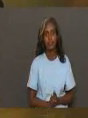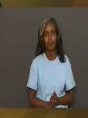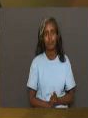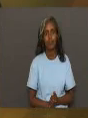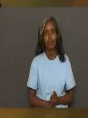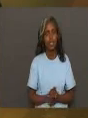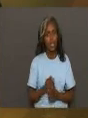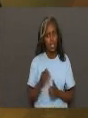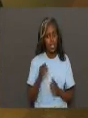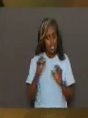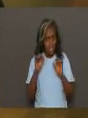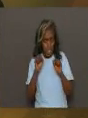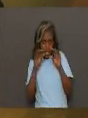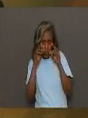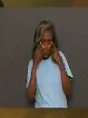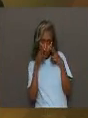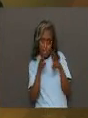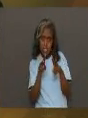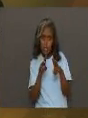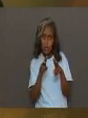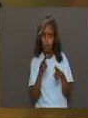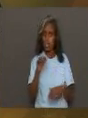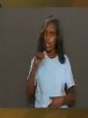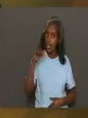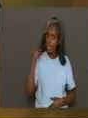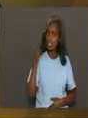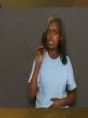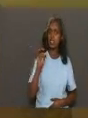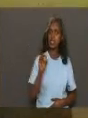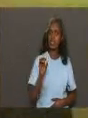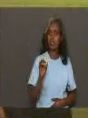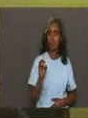Can you see where we can make another 0?